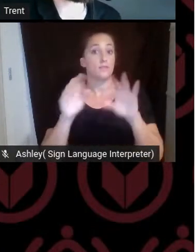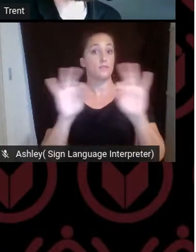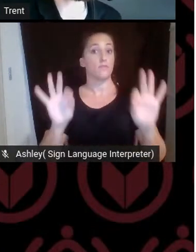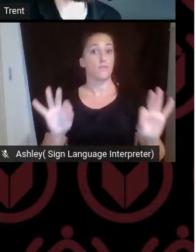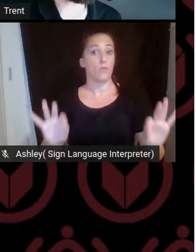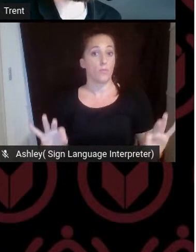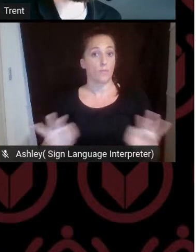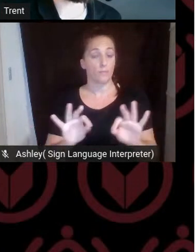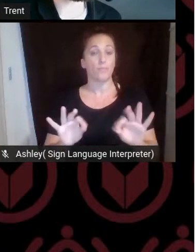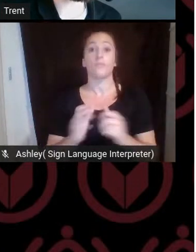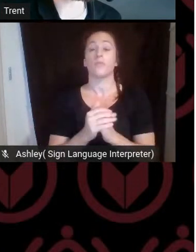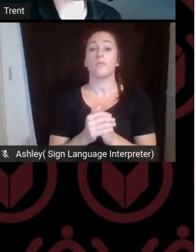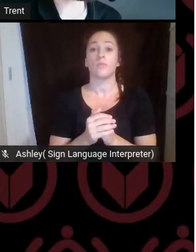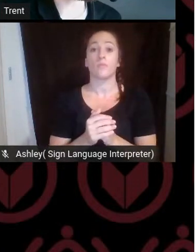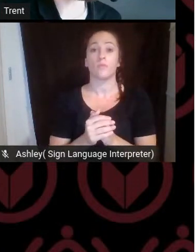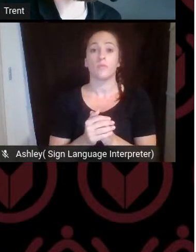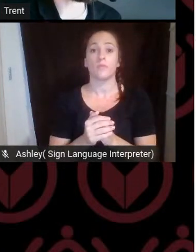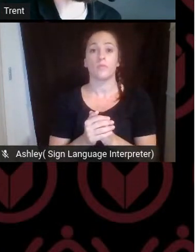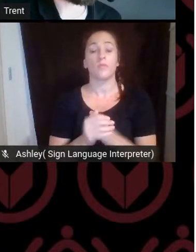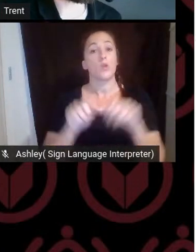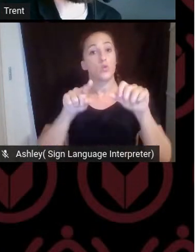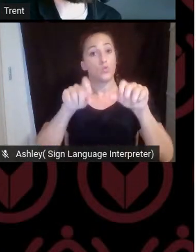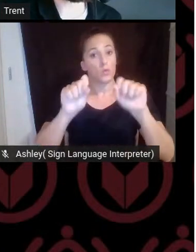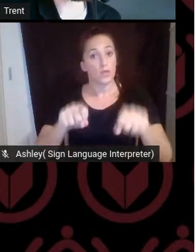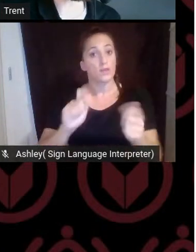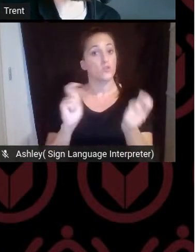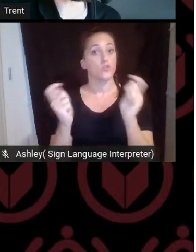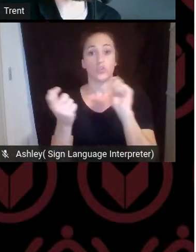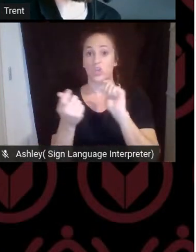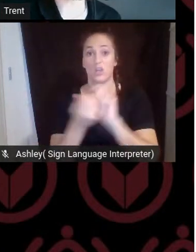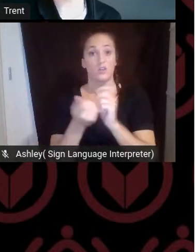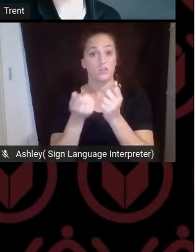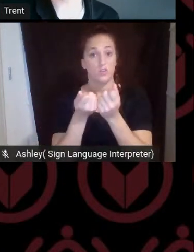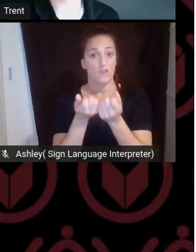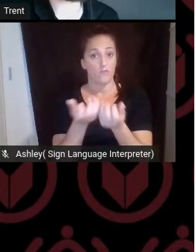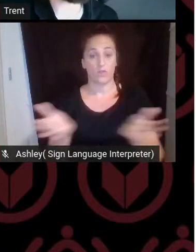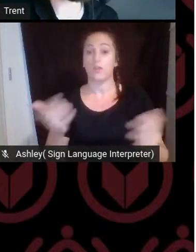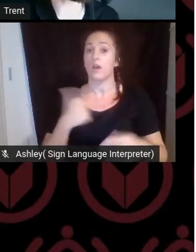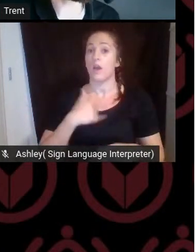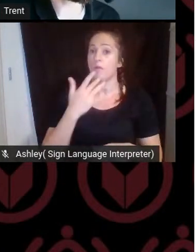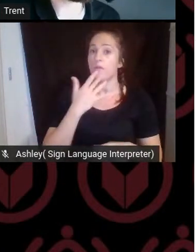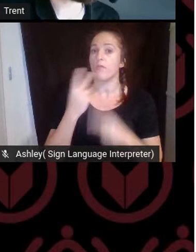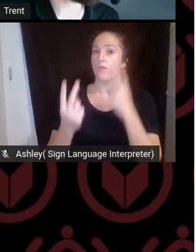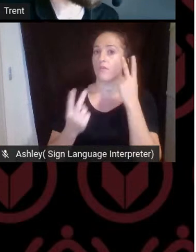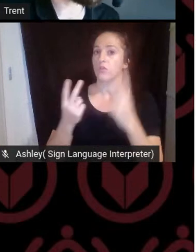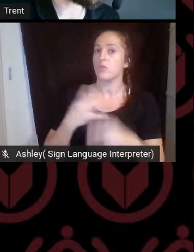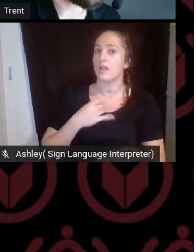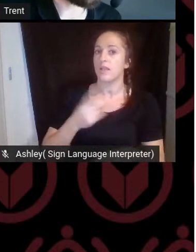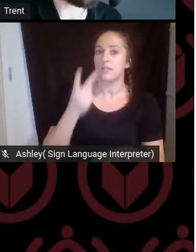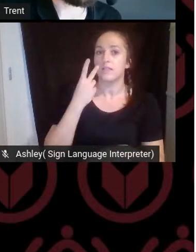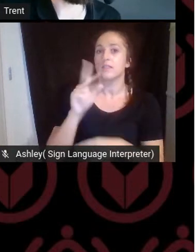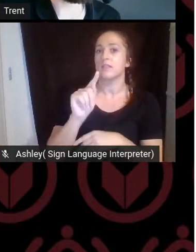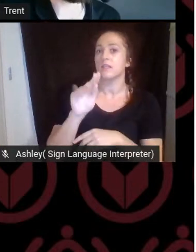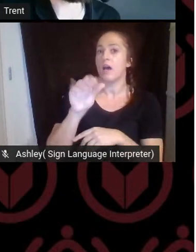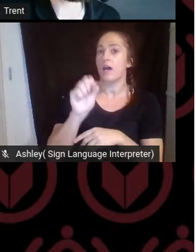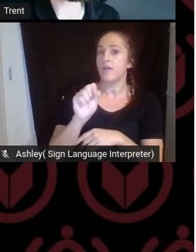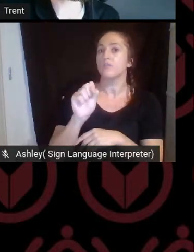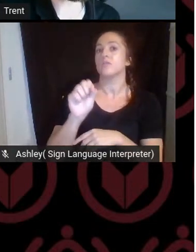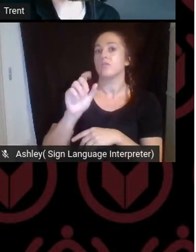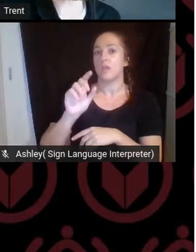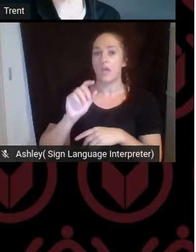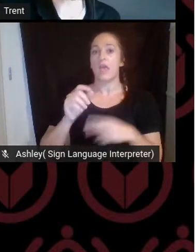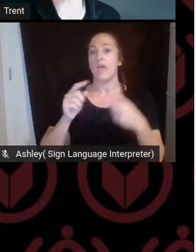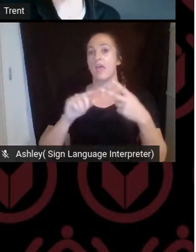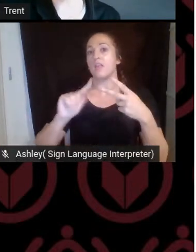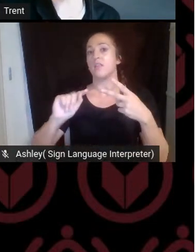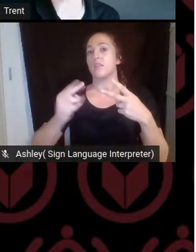can change the way that all of this looks. I am a visual learner. I like to see tiles and thumbnails. But there are